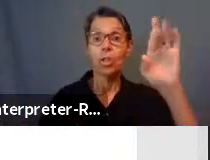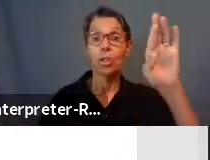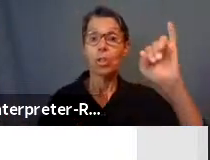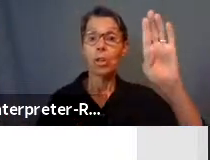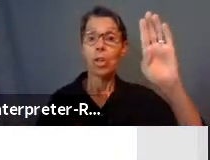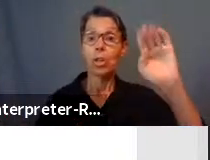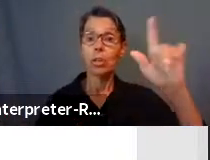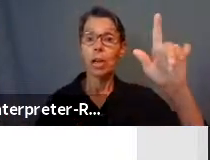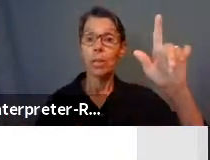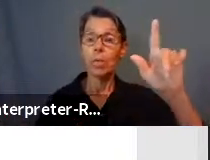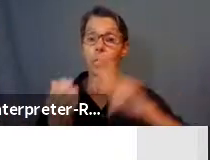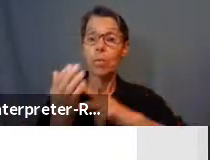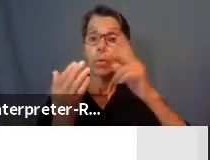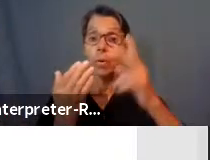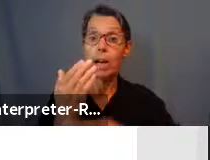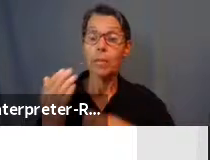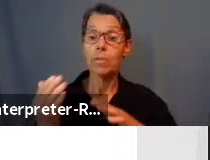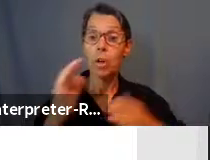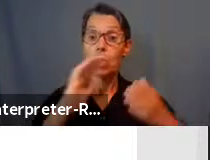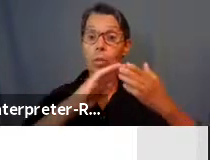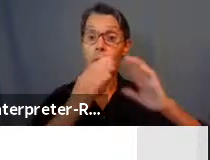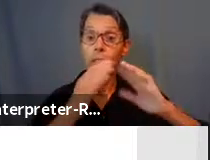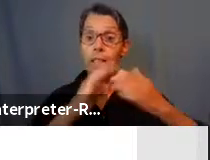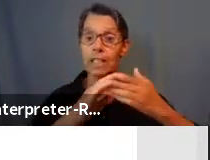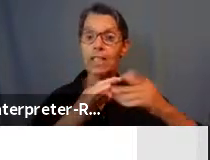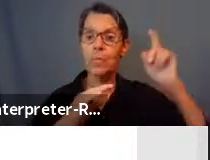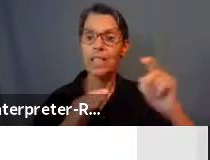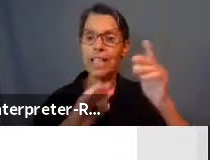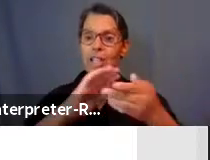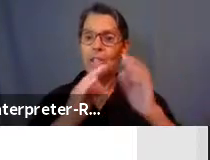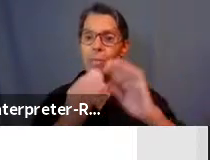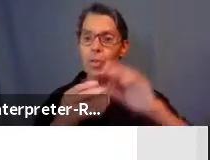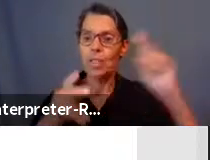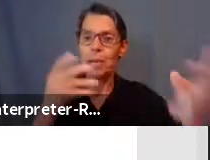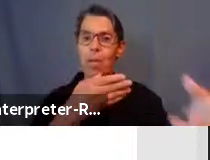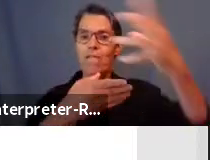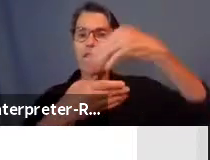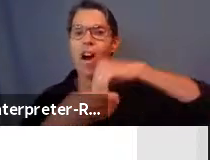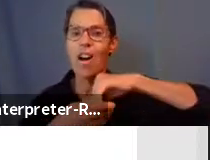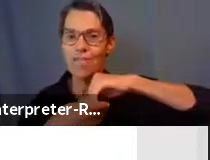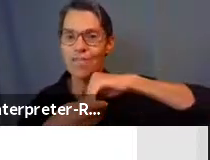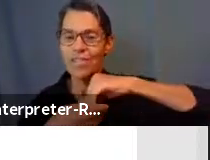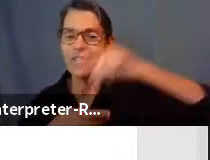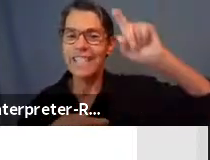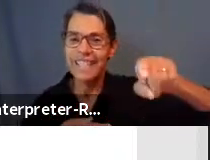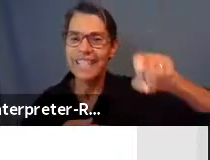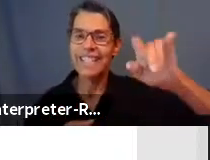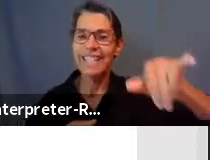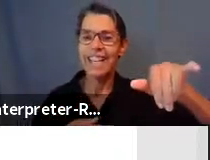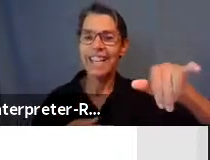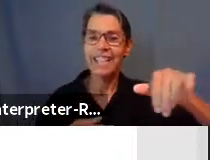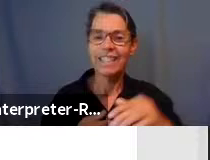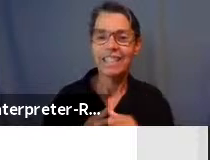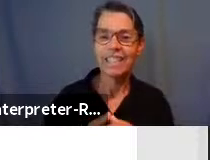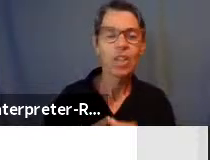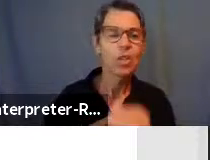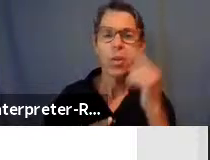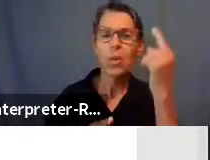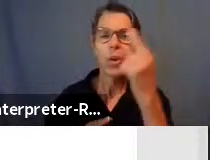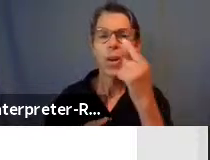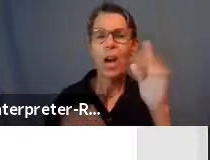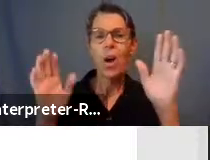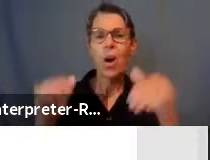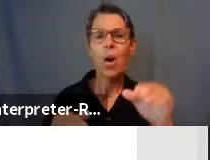our communities, the need for community engagement is there. And we don't need to be thinking, well, let's just